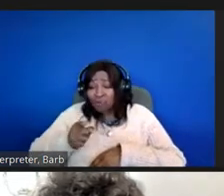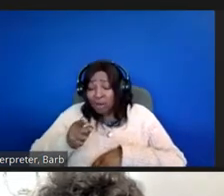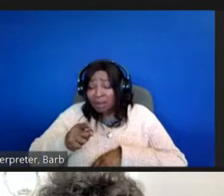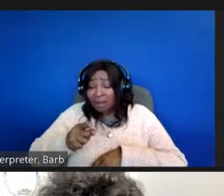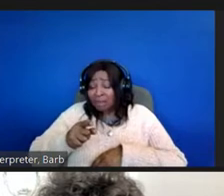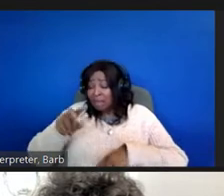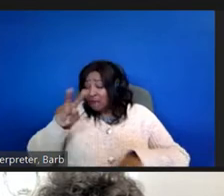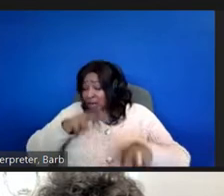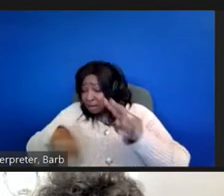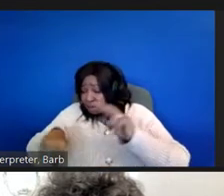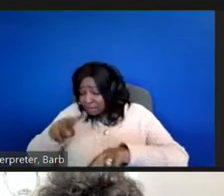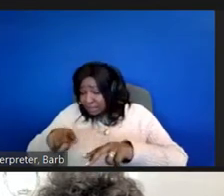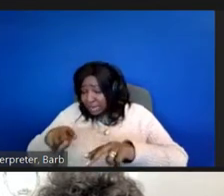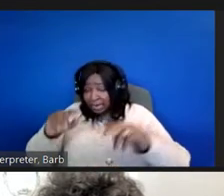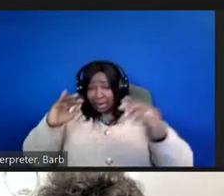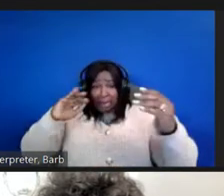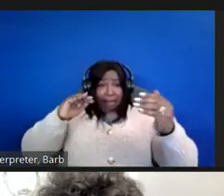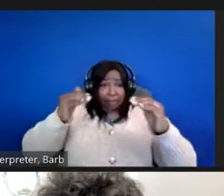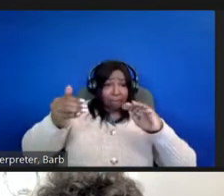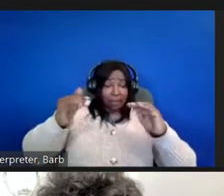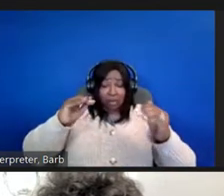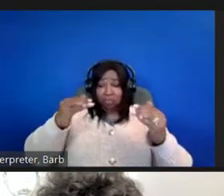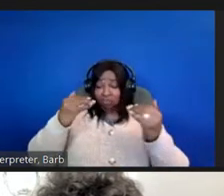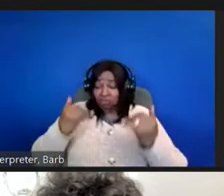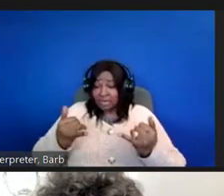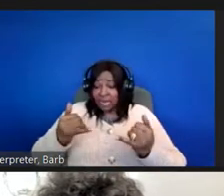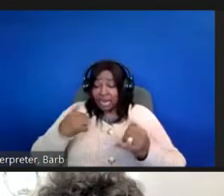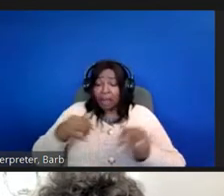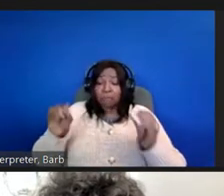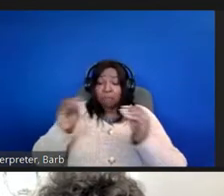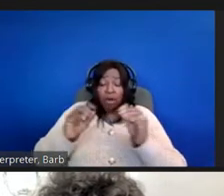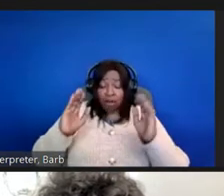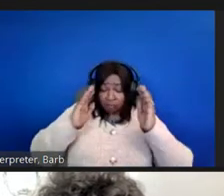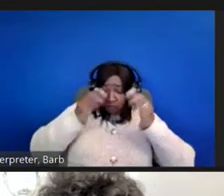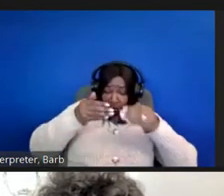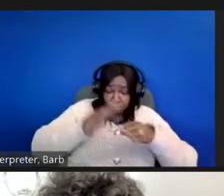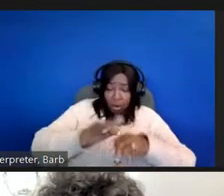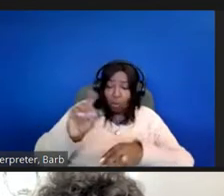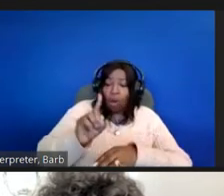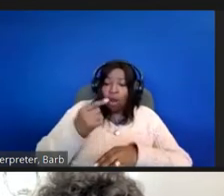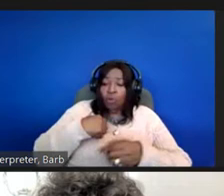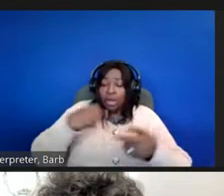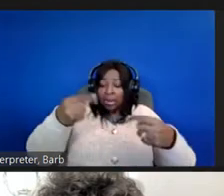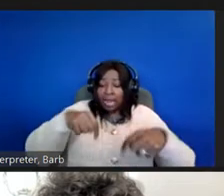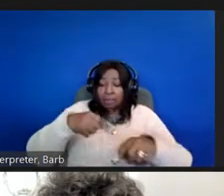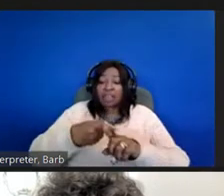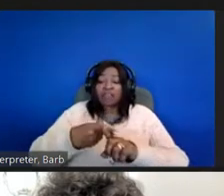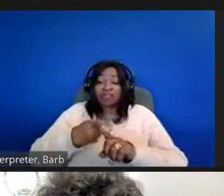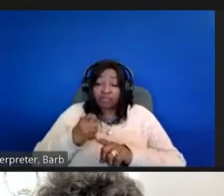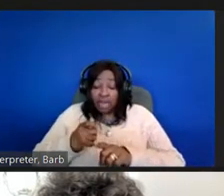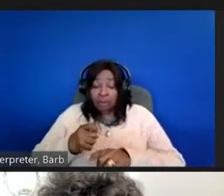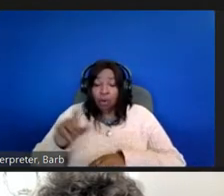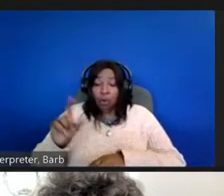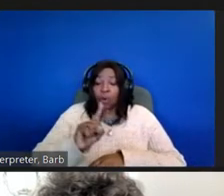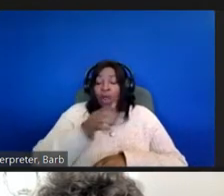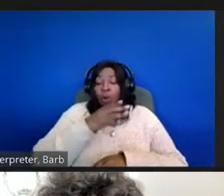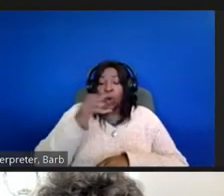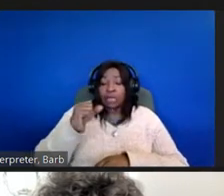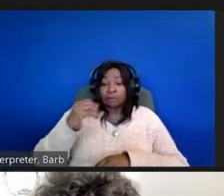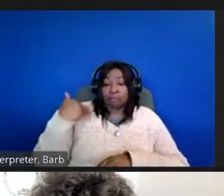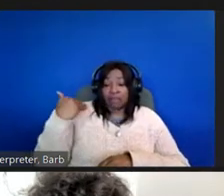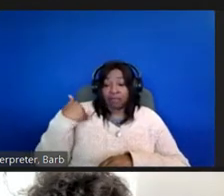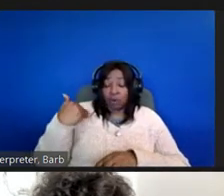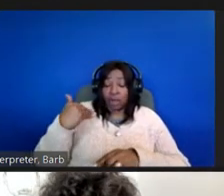much our comparisons right now. I've been more focused on where we're coming from, where it was before the